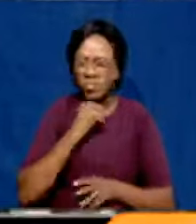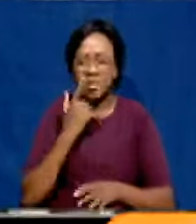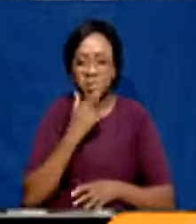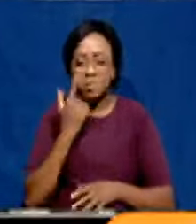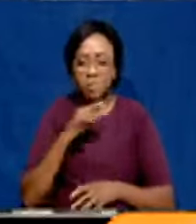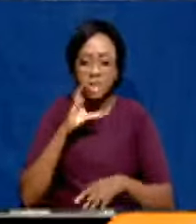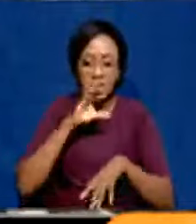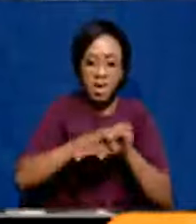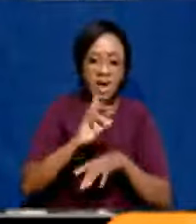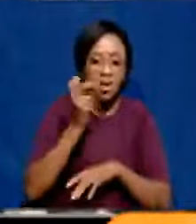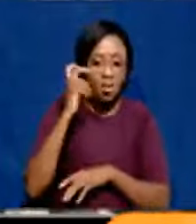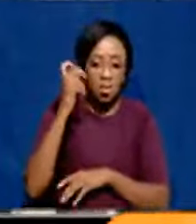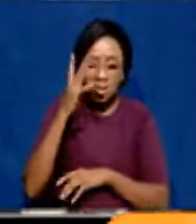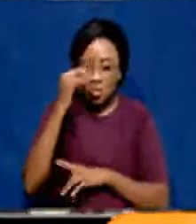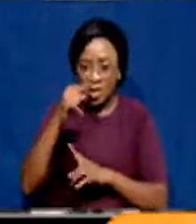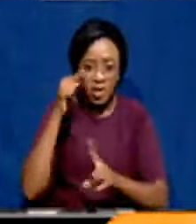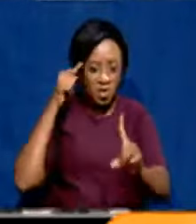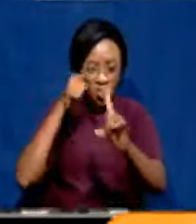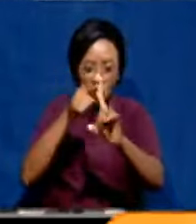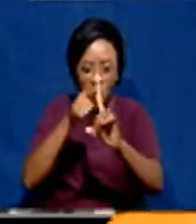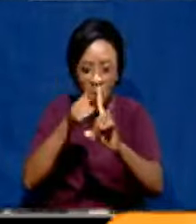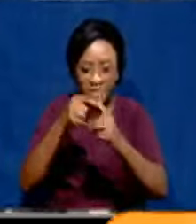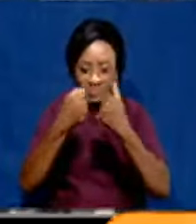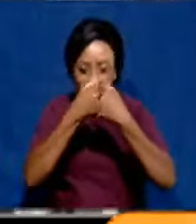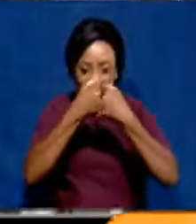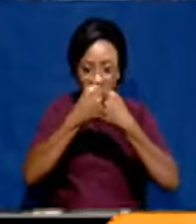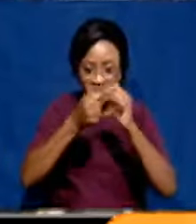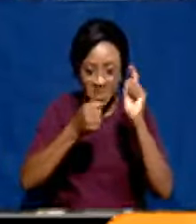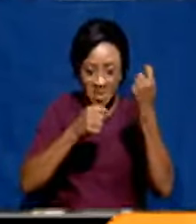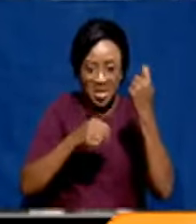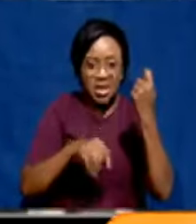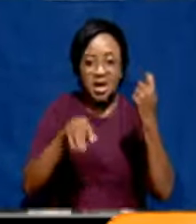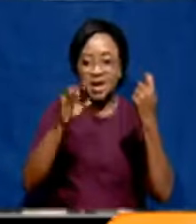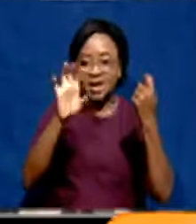the silver. The battle would have been between 2 Kenyans, the greatest of all